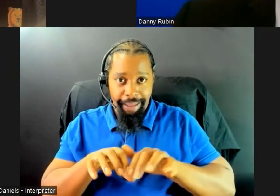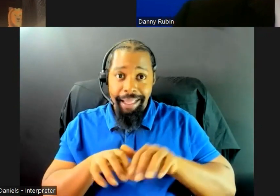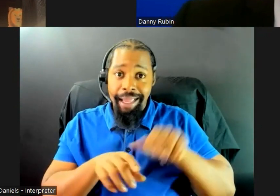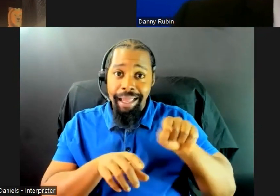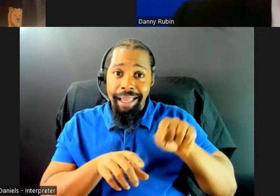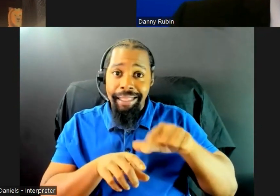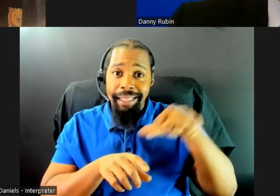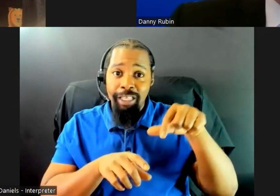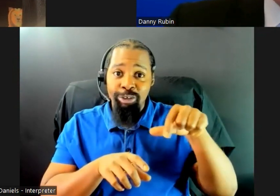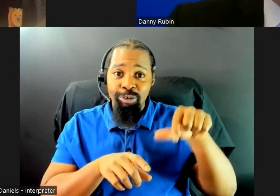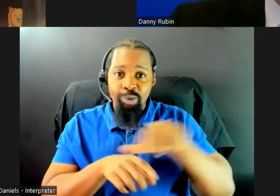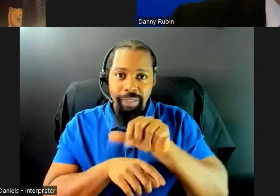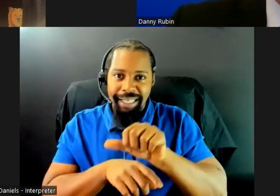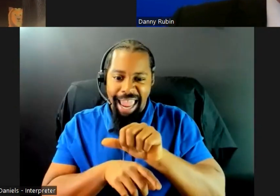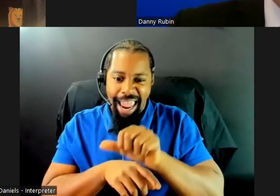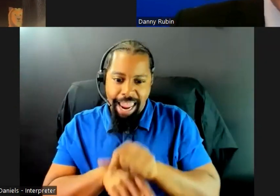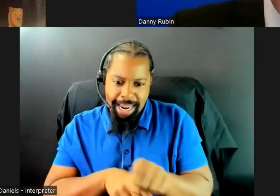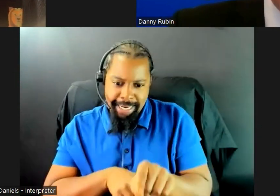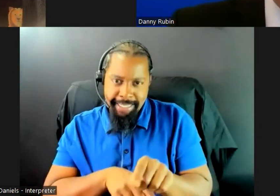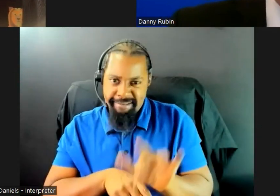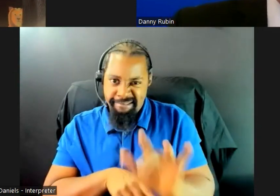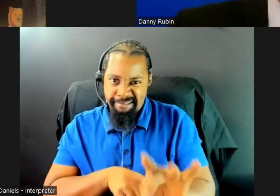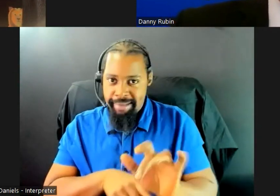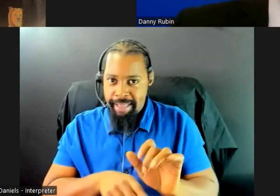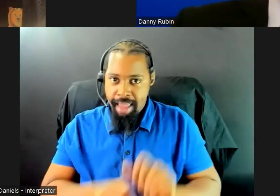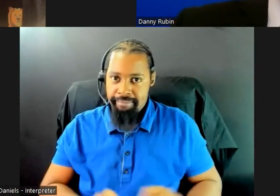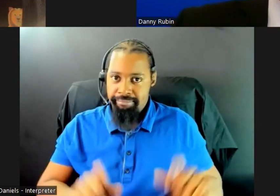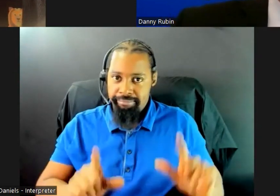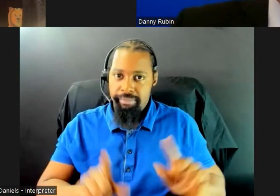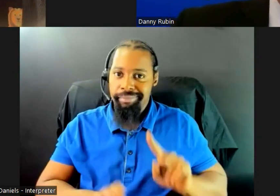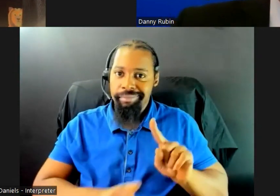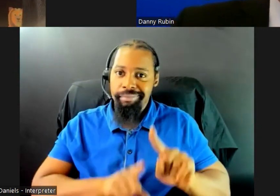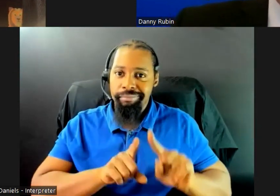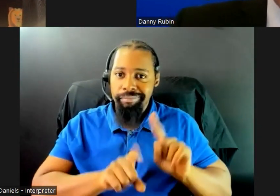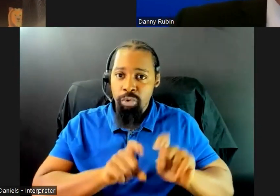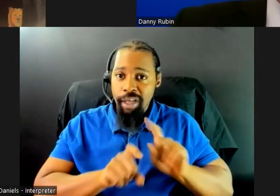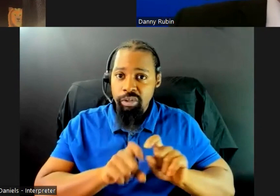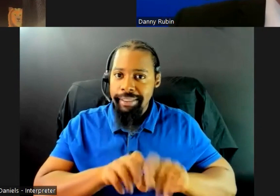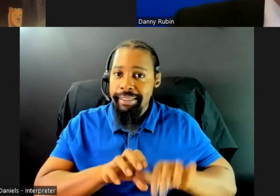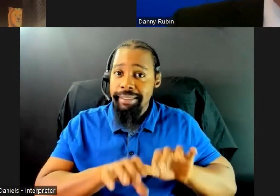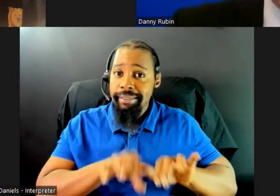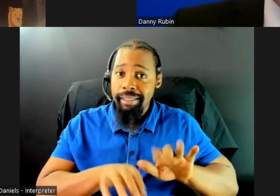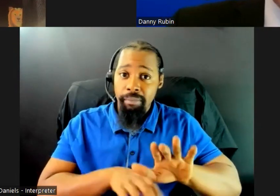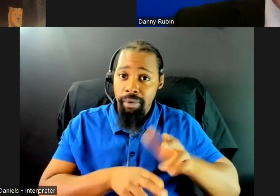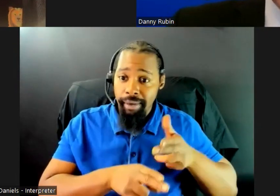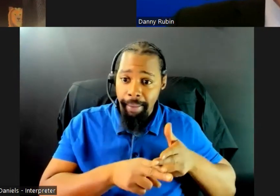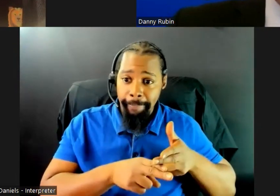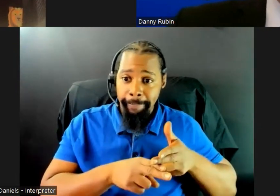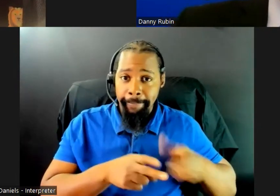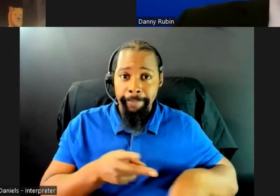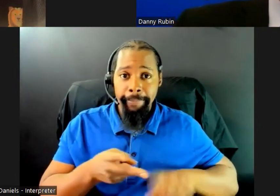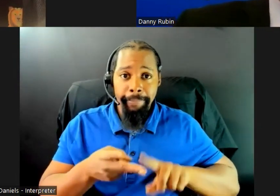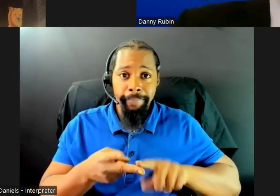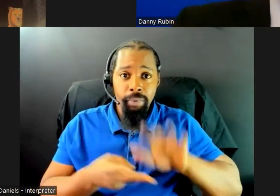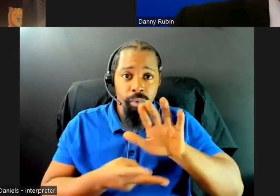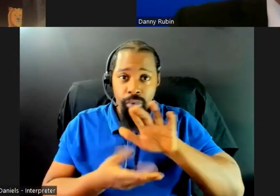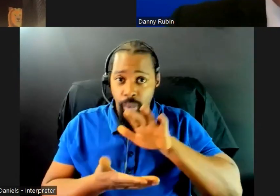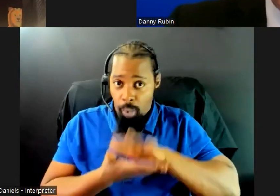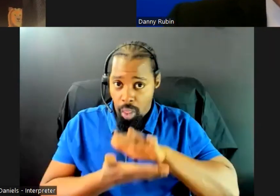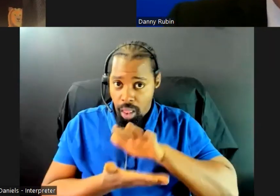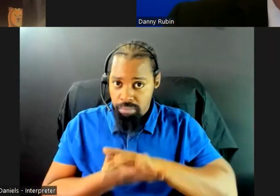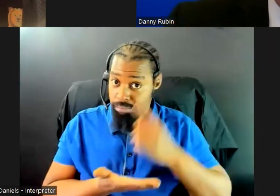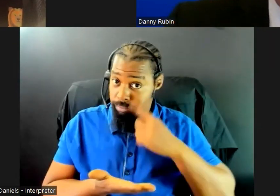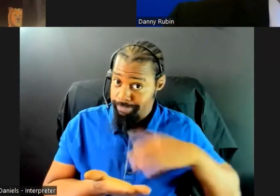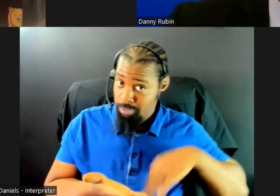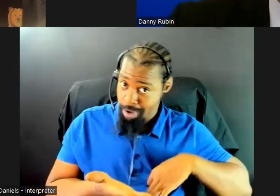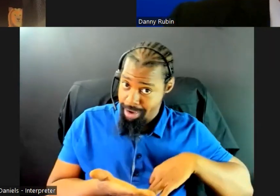Zoom. Along the bottom, start typing your questions. When you type the question, put your name and your school so I can give you proper credit. And as you do that,